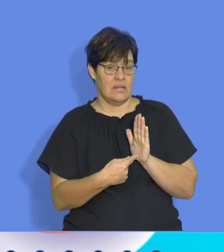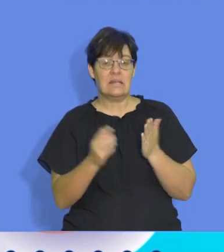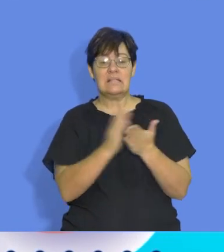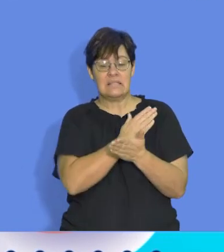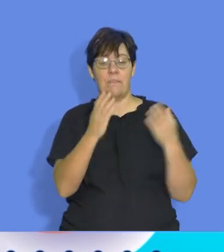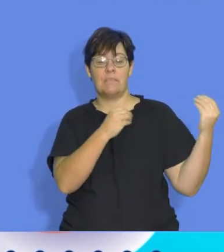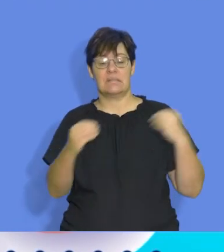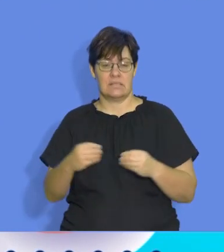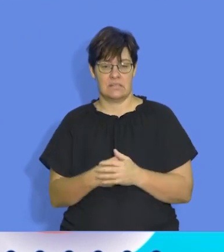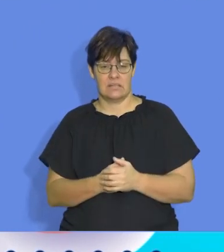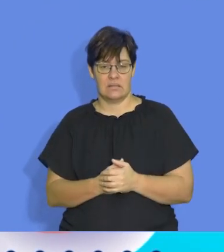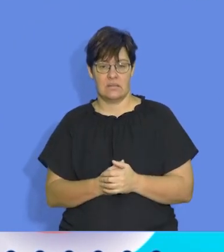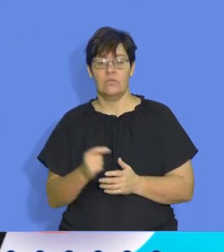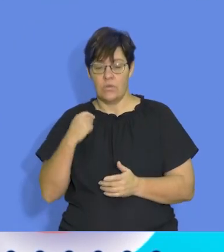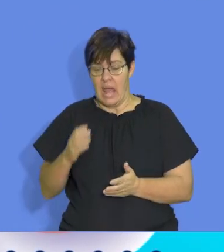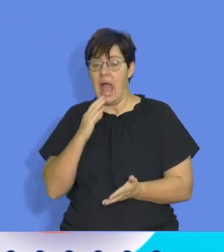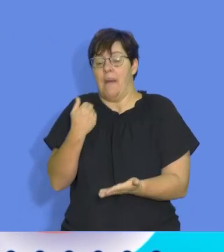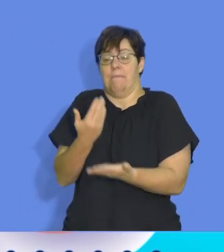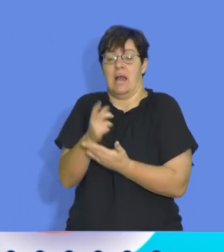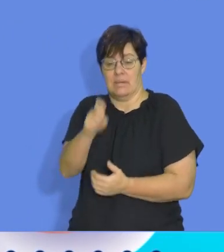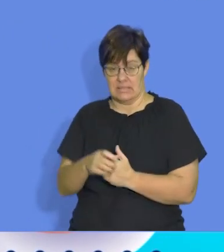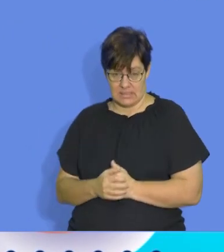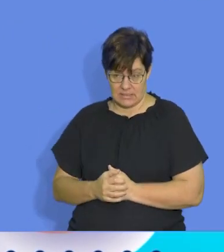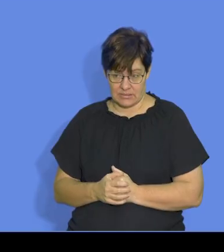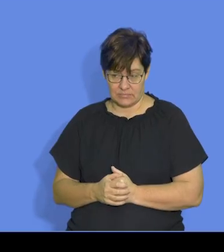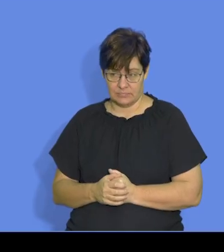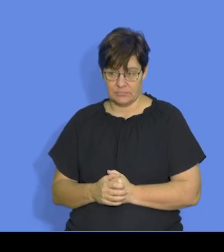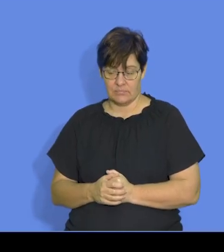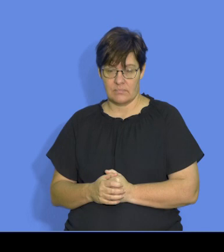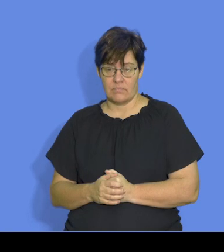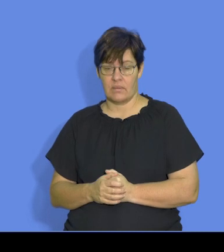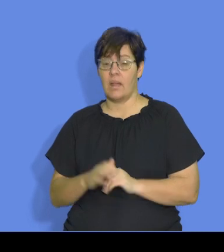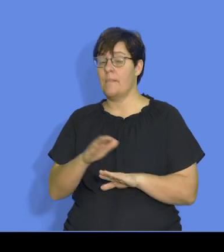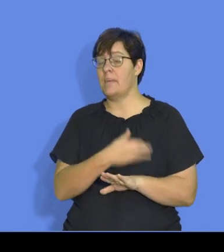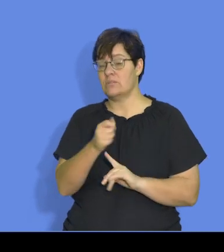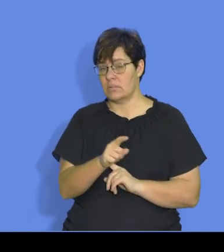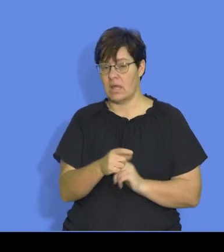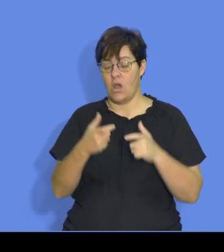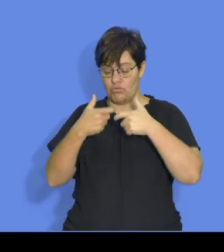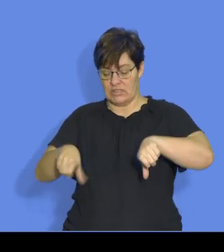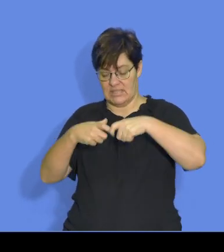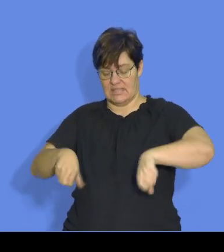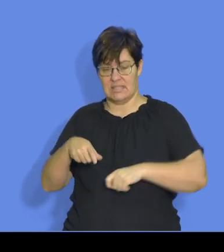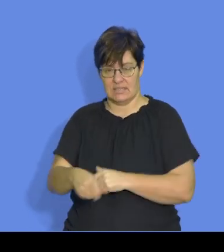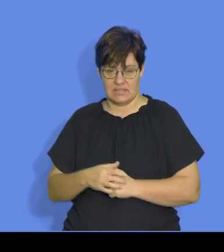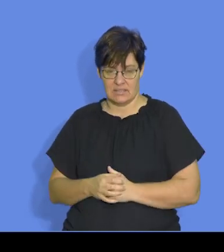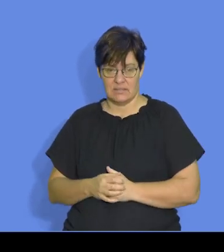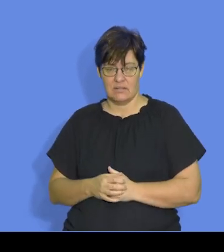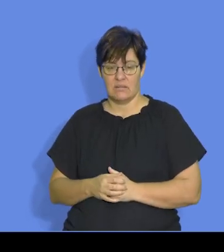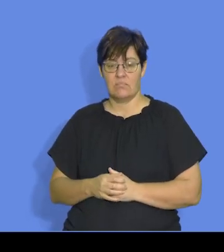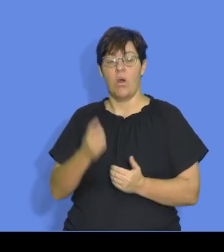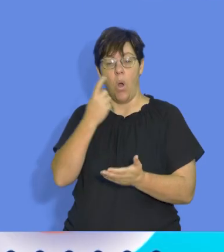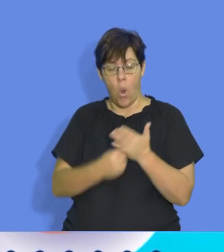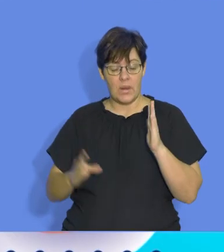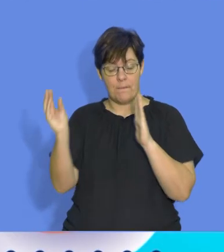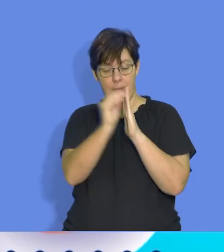but this you'll have to apply for, where it will then be based on receipt basis. That means you will only record the